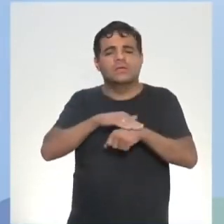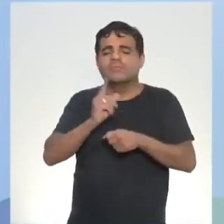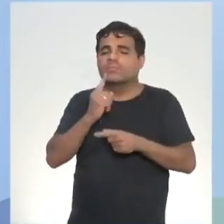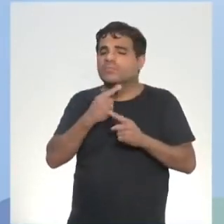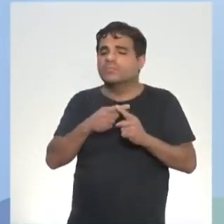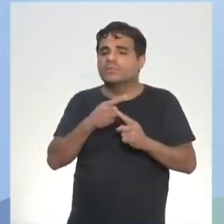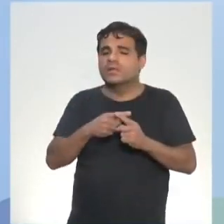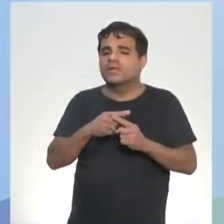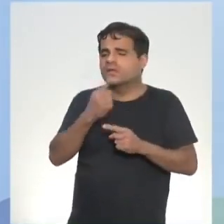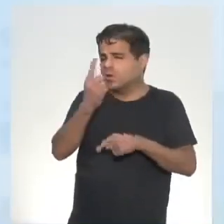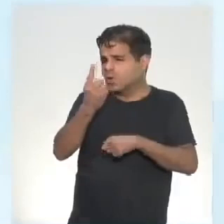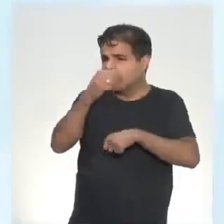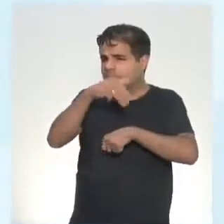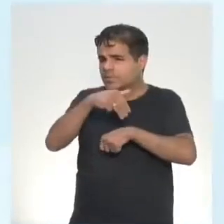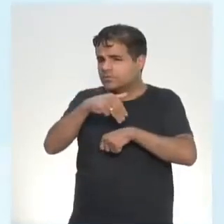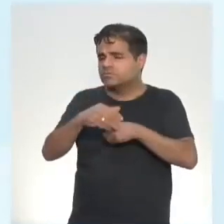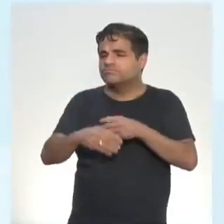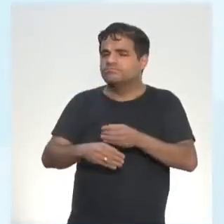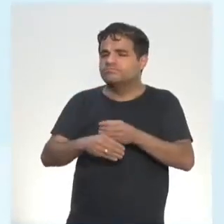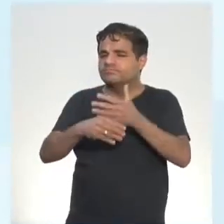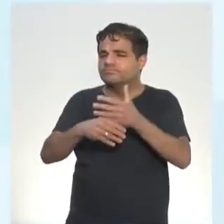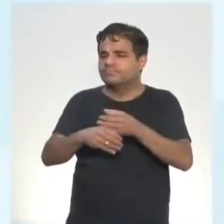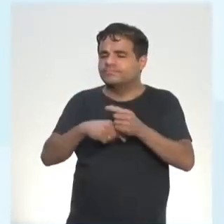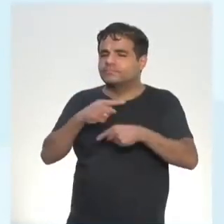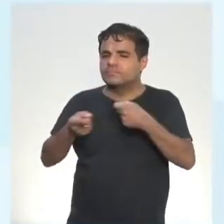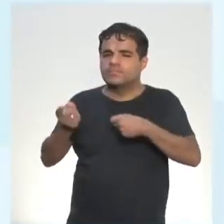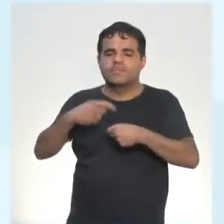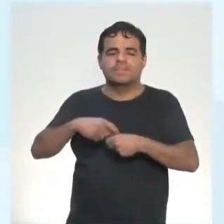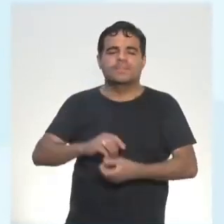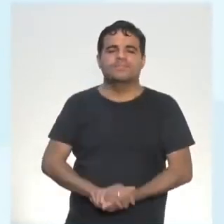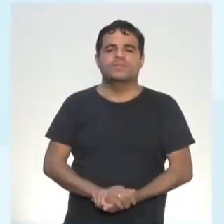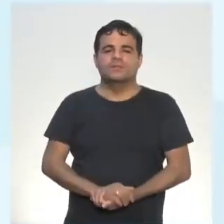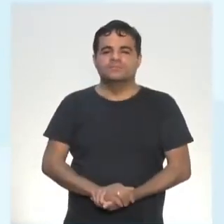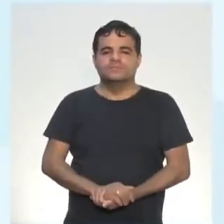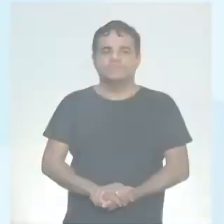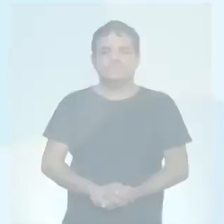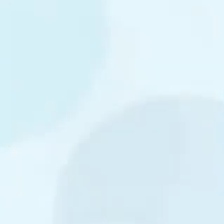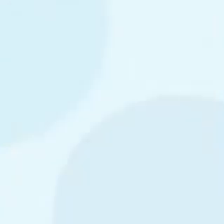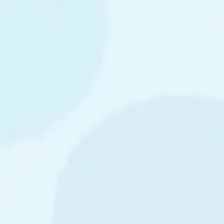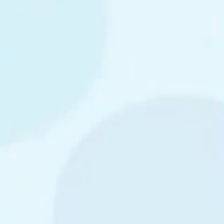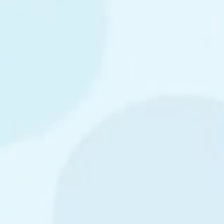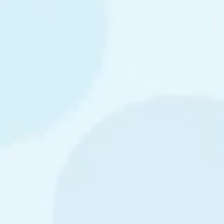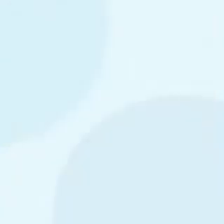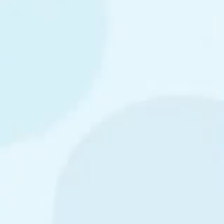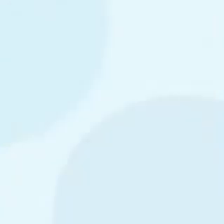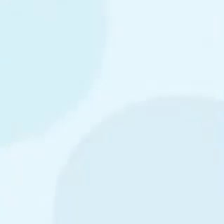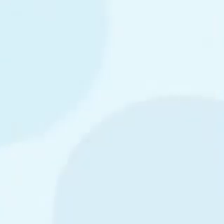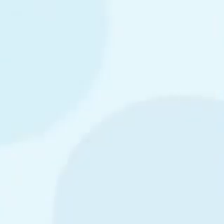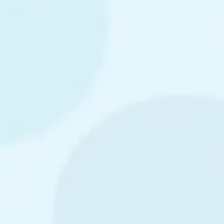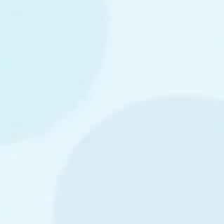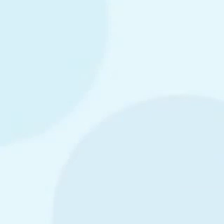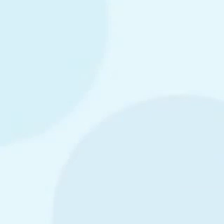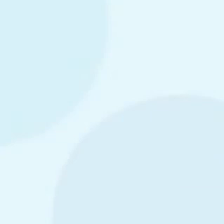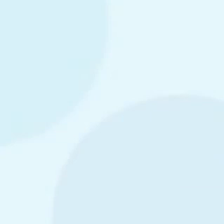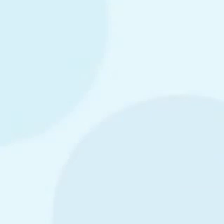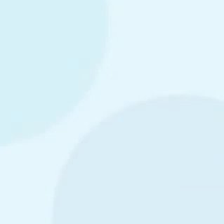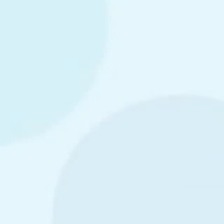né? Sim. Um minutinho aí no chat e a gente já volta. Bacana.